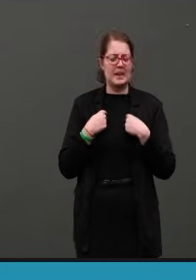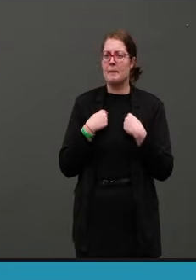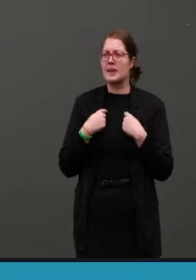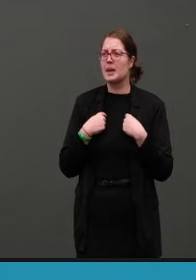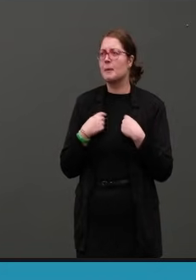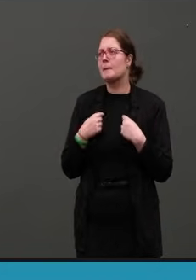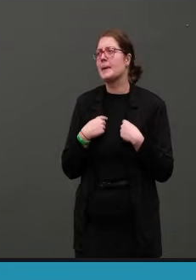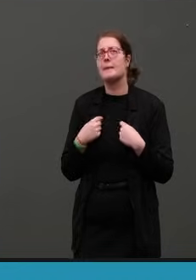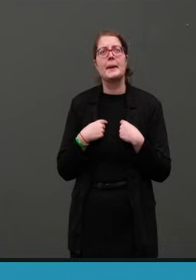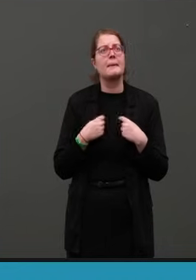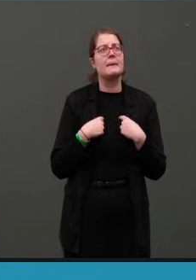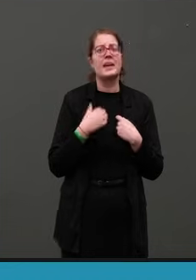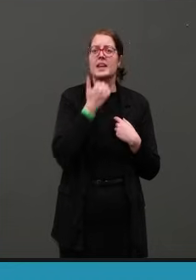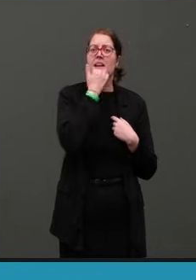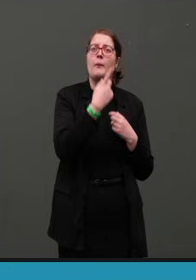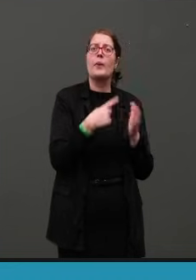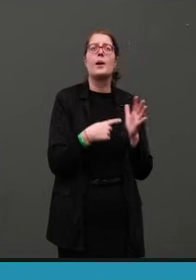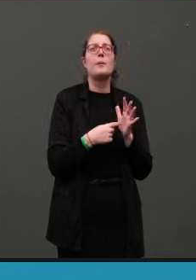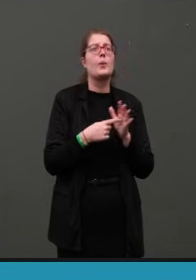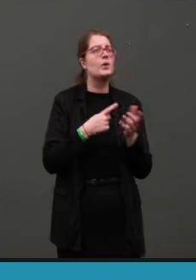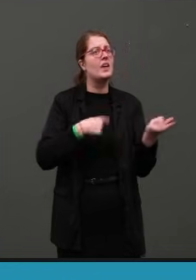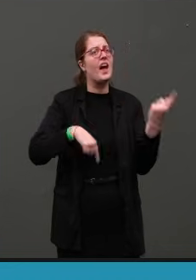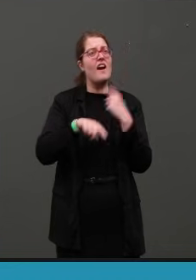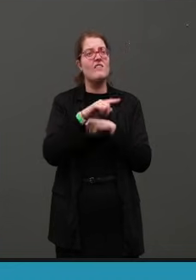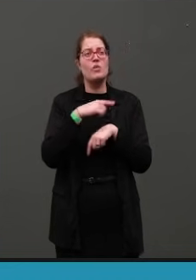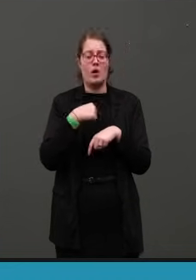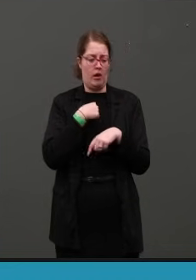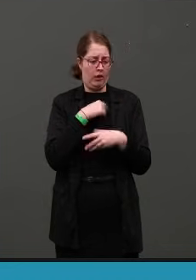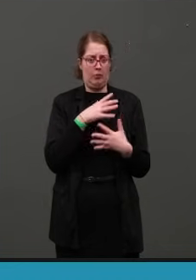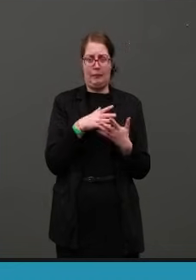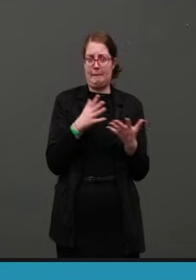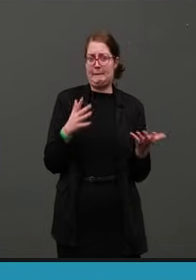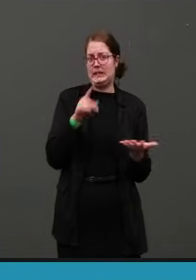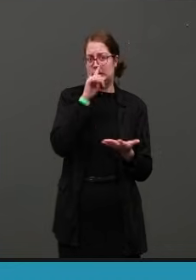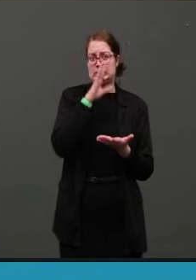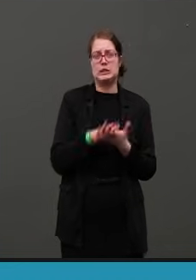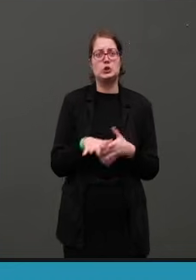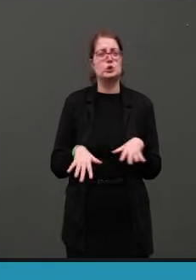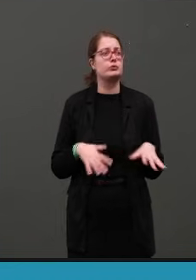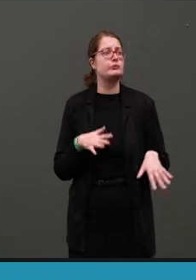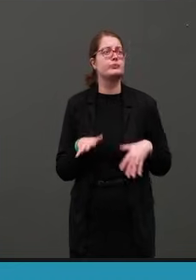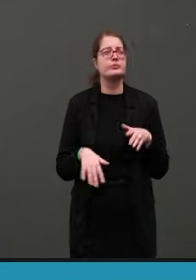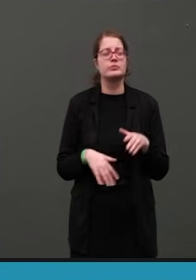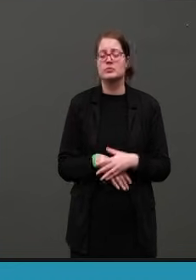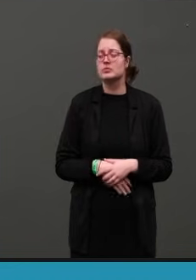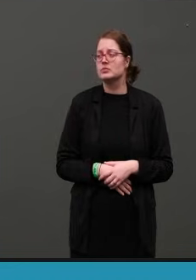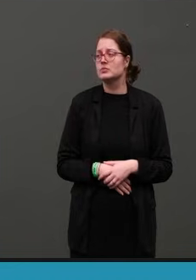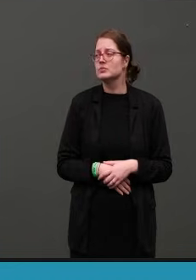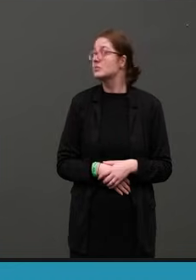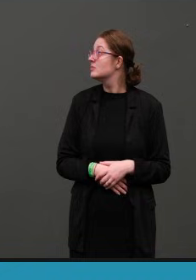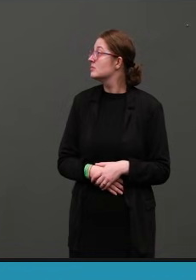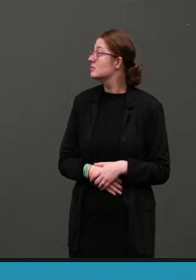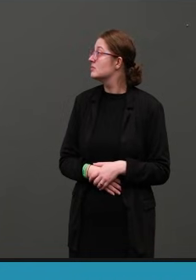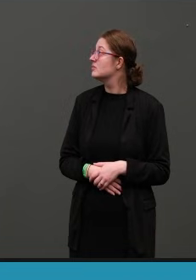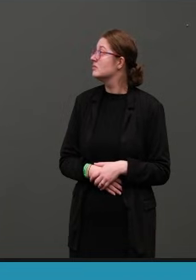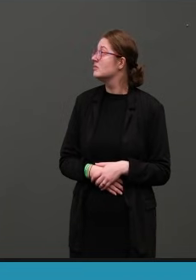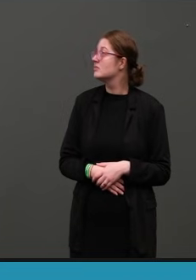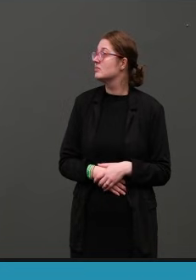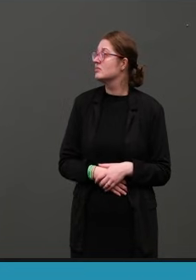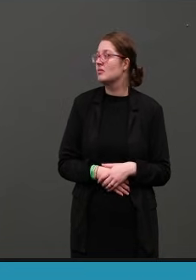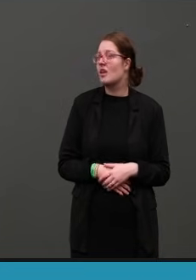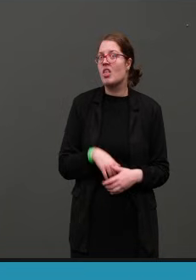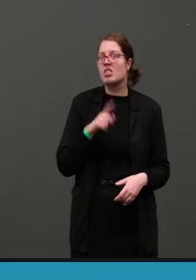person and everyone else lets them make the big decisions. But that is why they're the